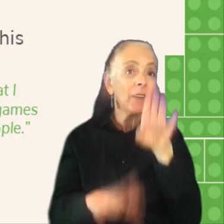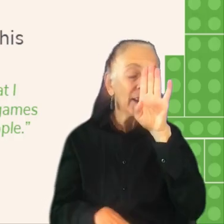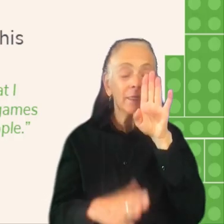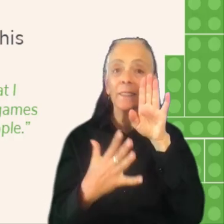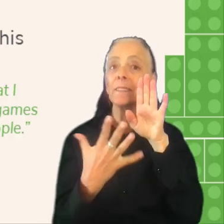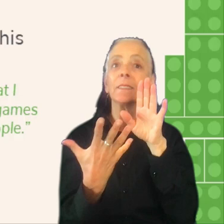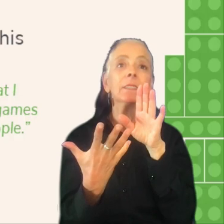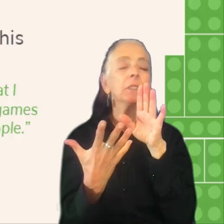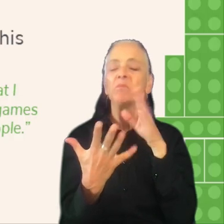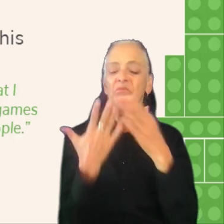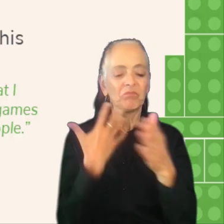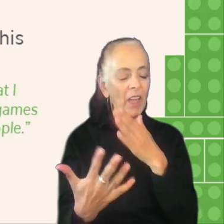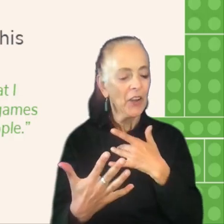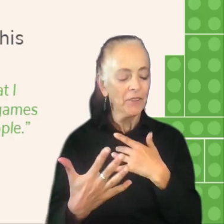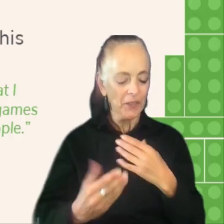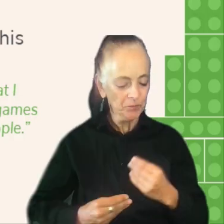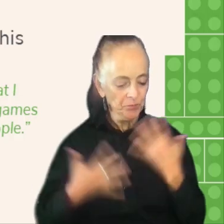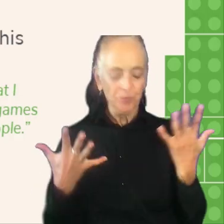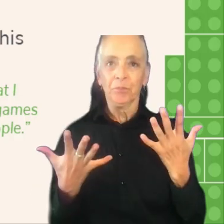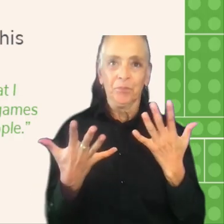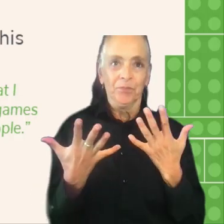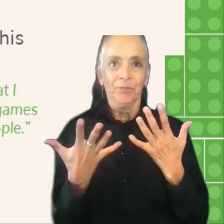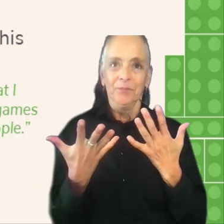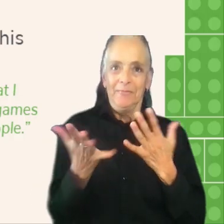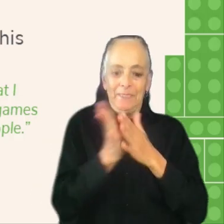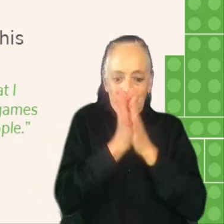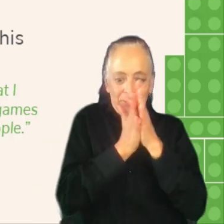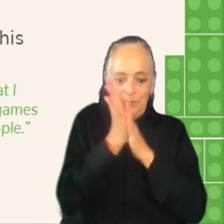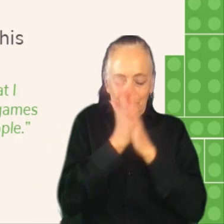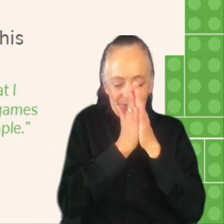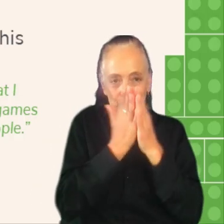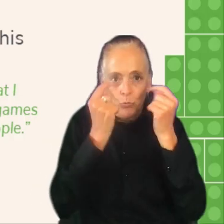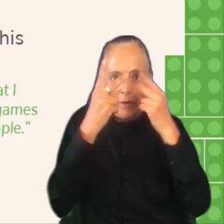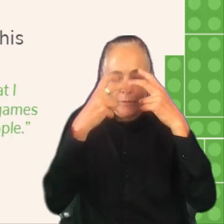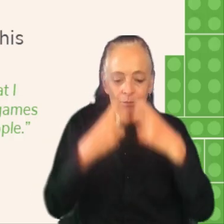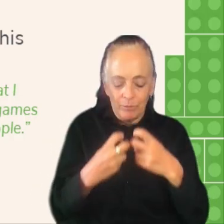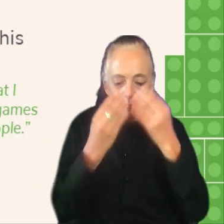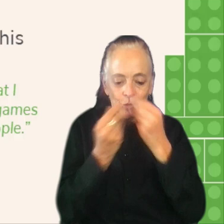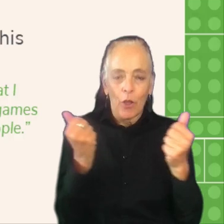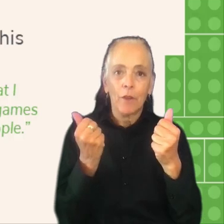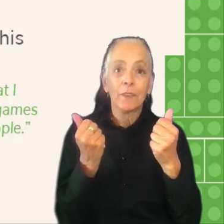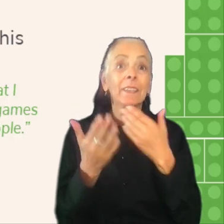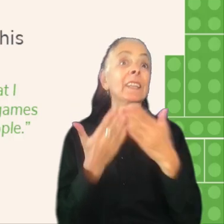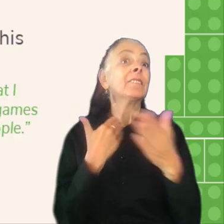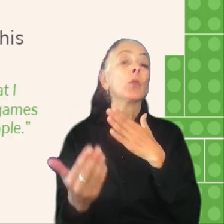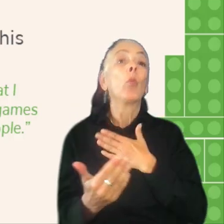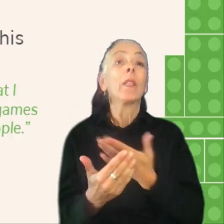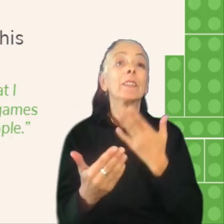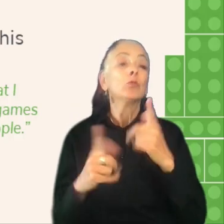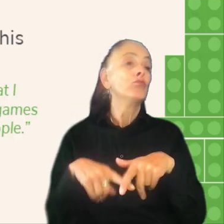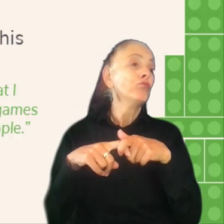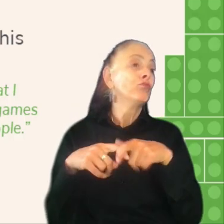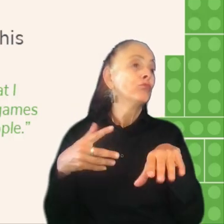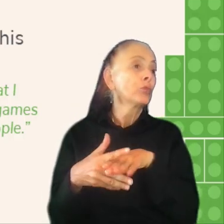euphoric feeling, and so he was motivated to persist through the really difficult challenges, even taking a break from the game and coming back to it